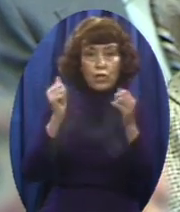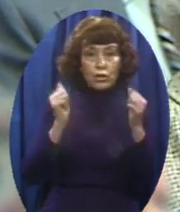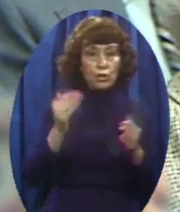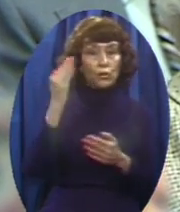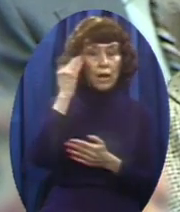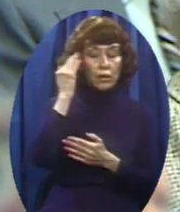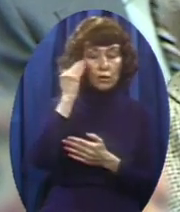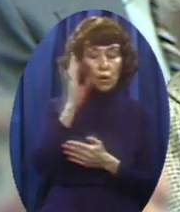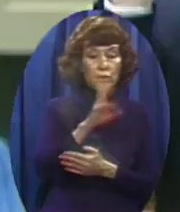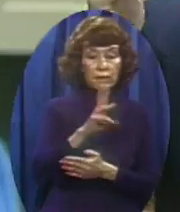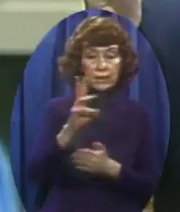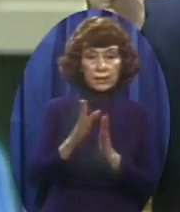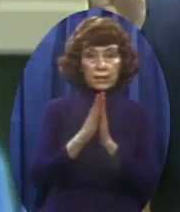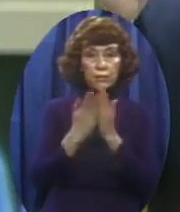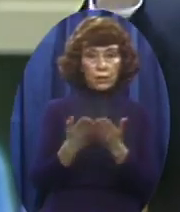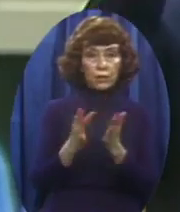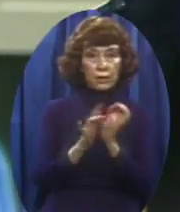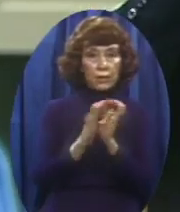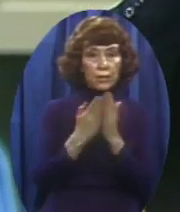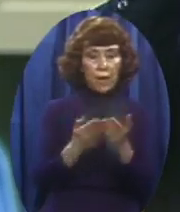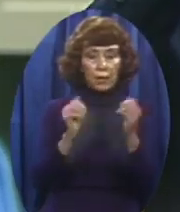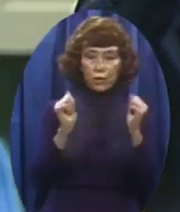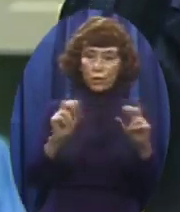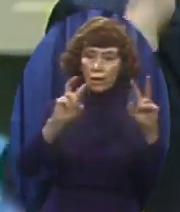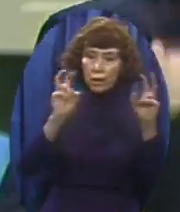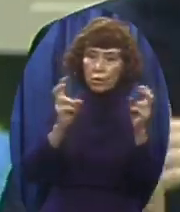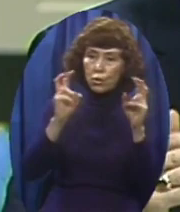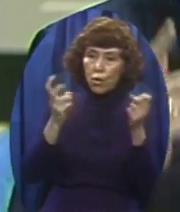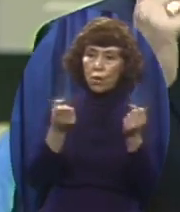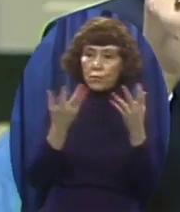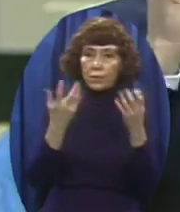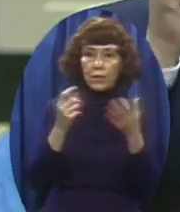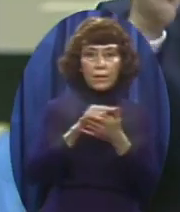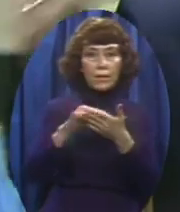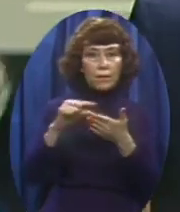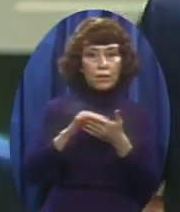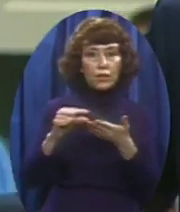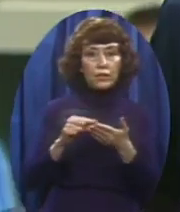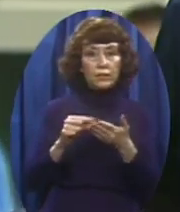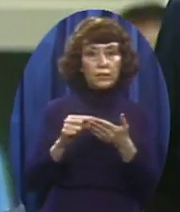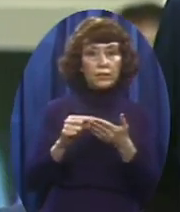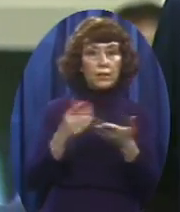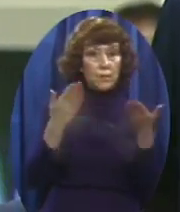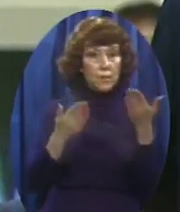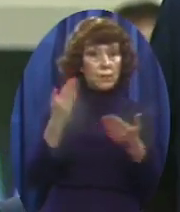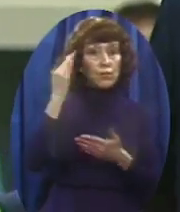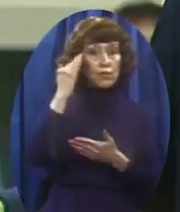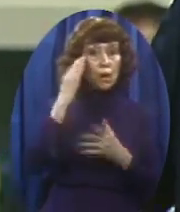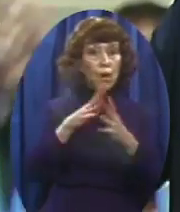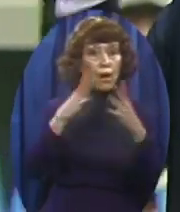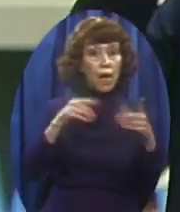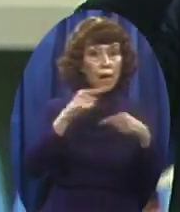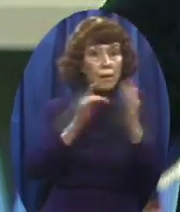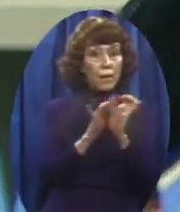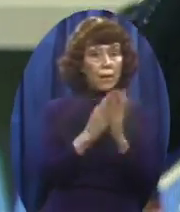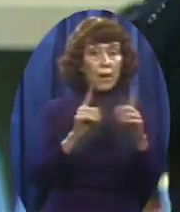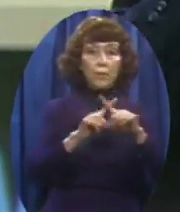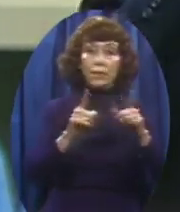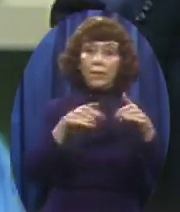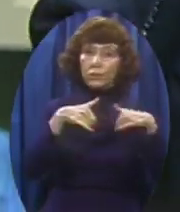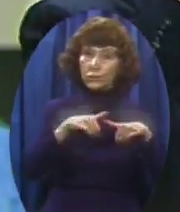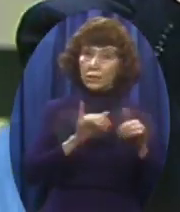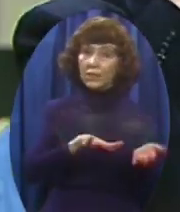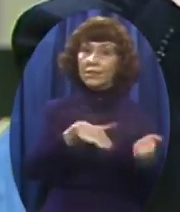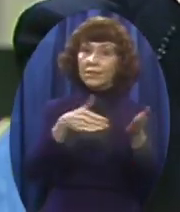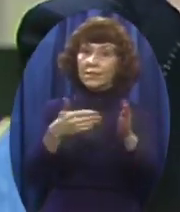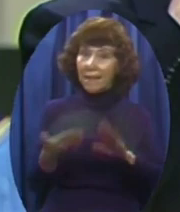name, quote thousands of verses from your mind by memory, and still die and go to hell. It isn't what you know in